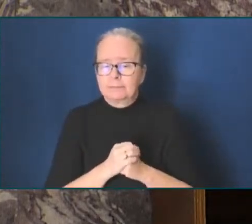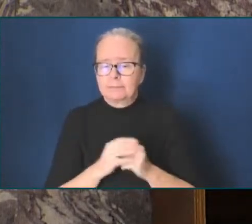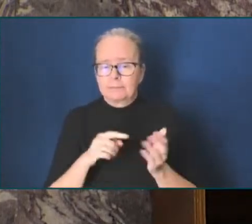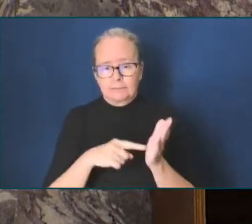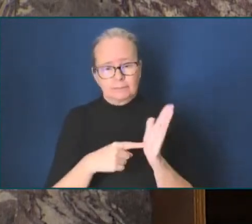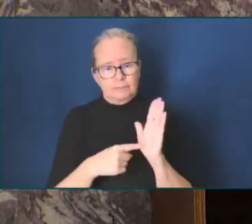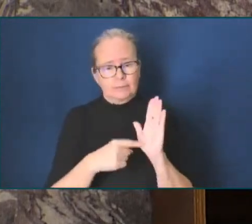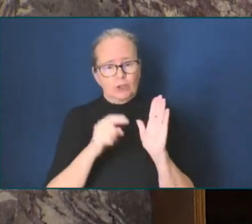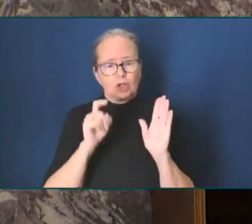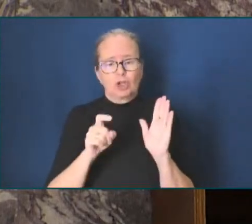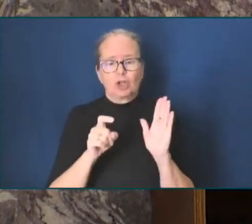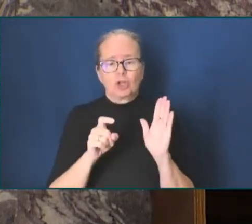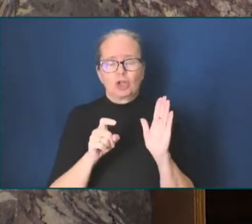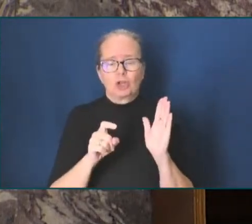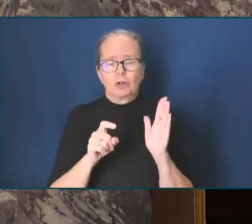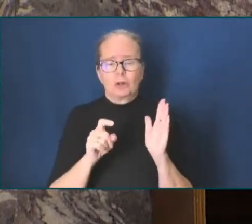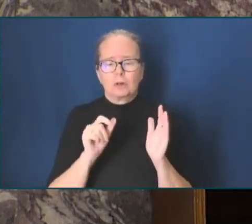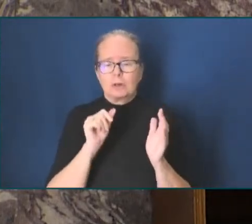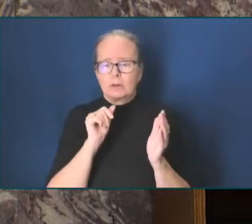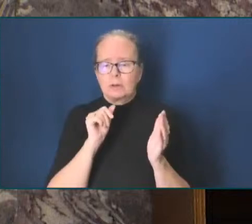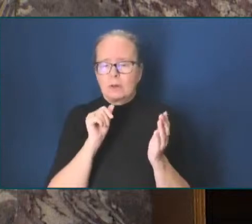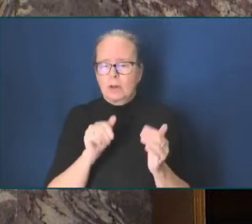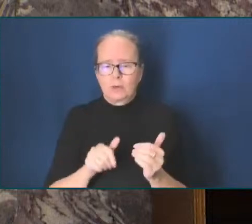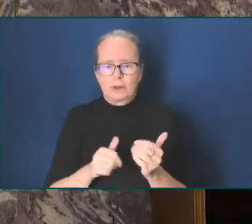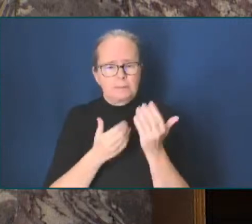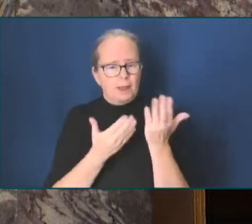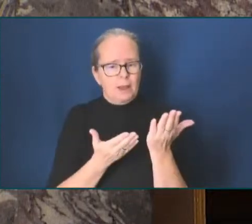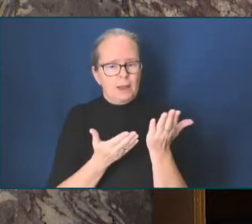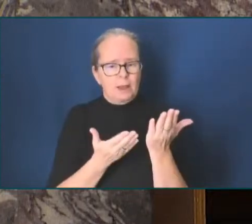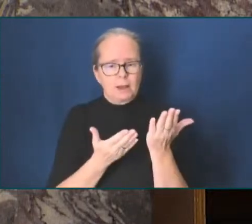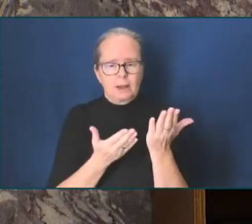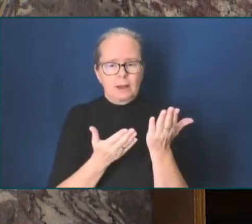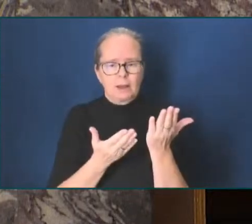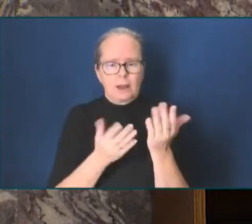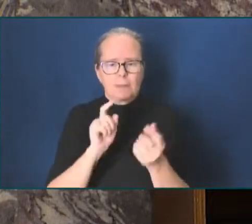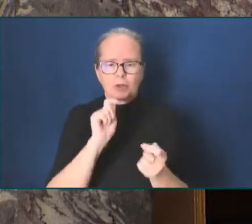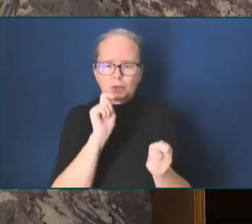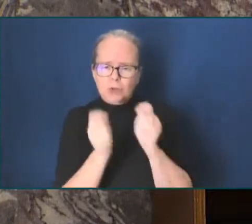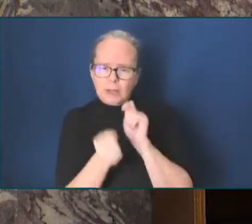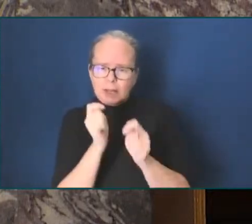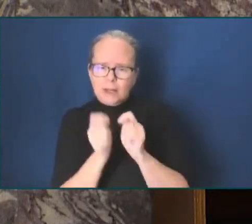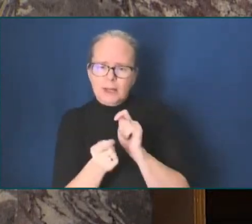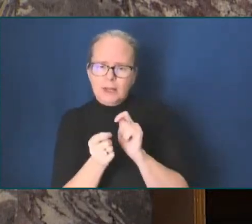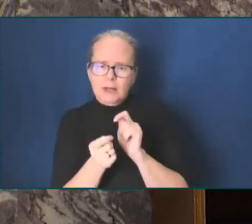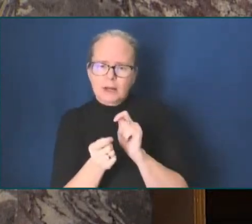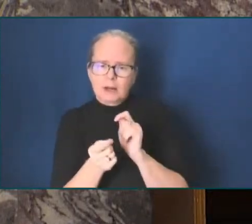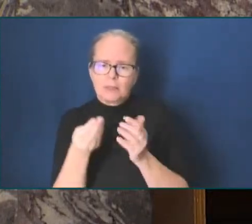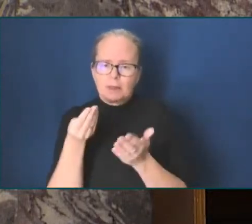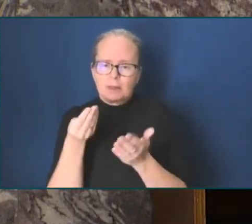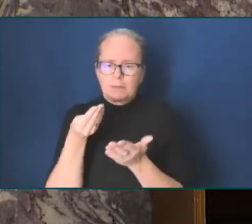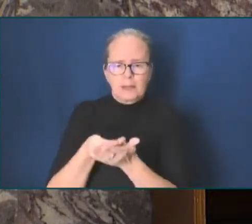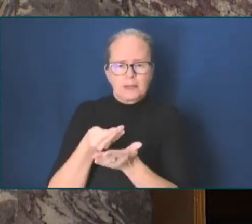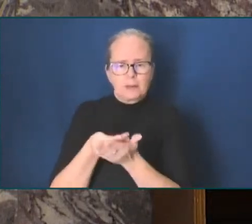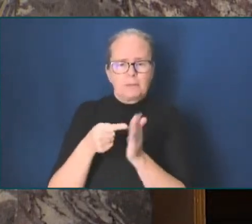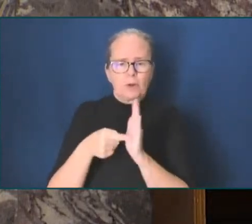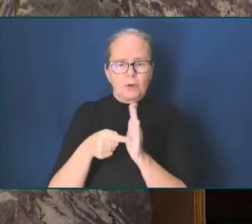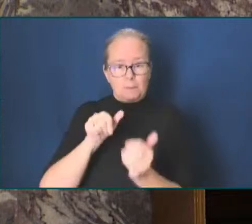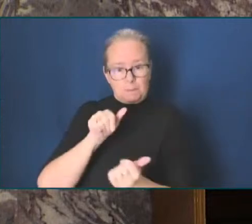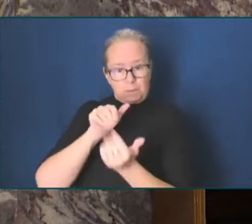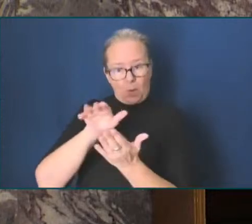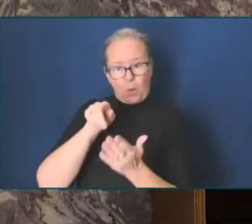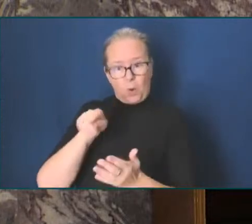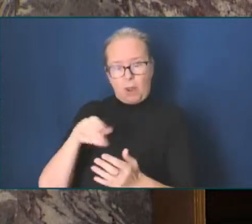Minister was well aware of this. I am calling on her to retract these purposely erroneous statements and correct the record.